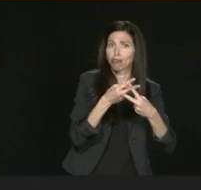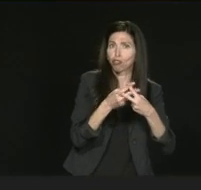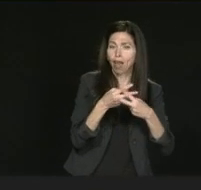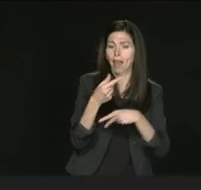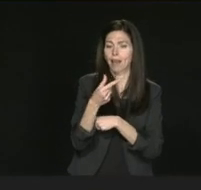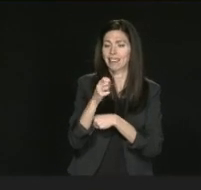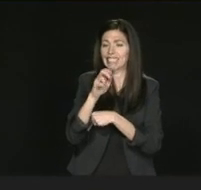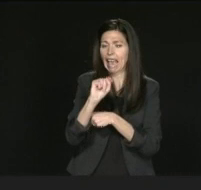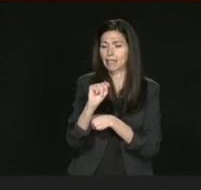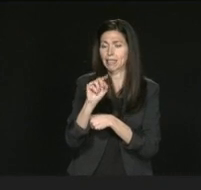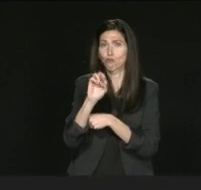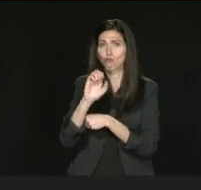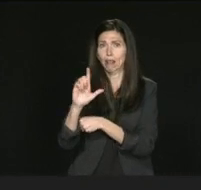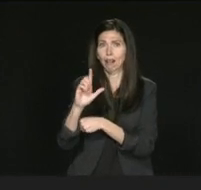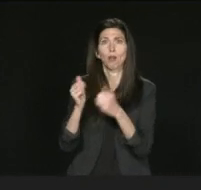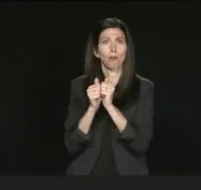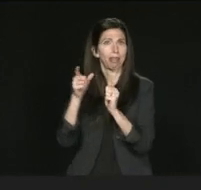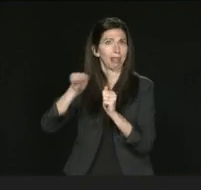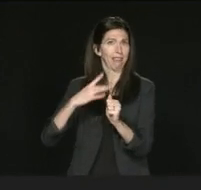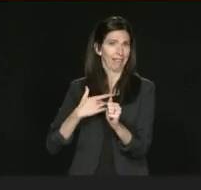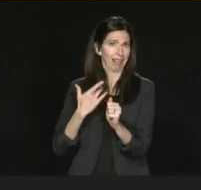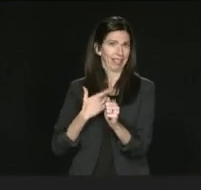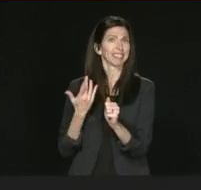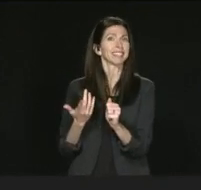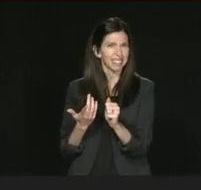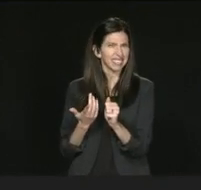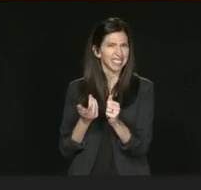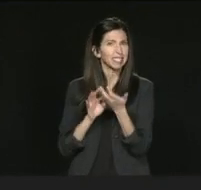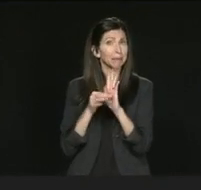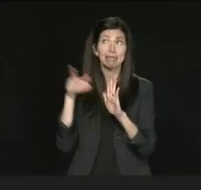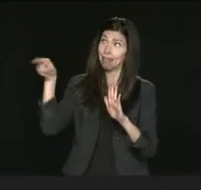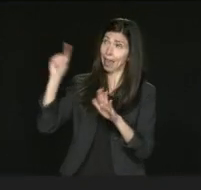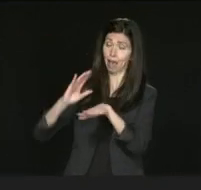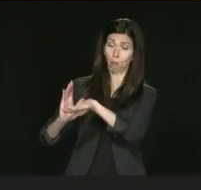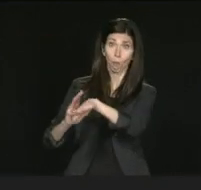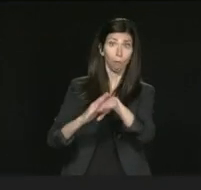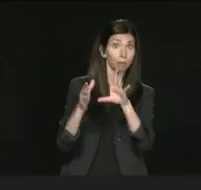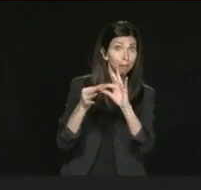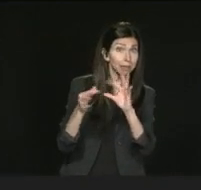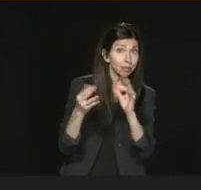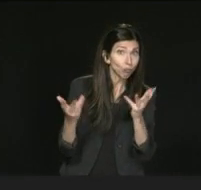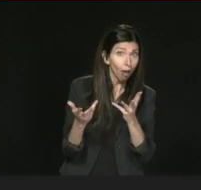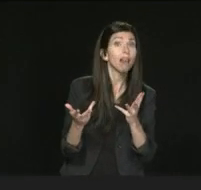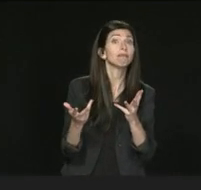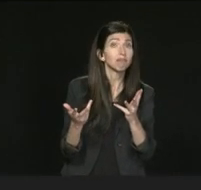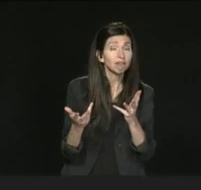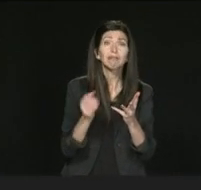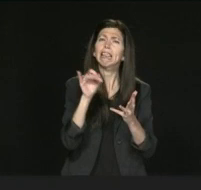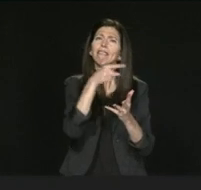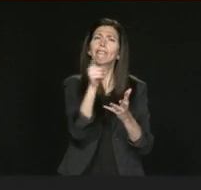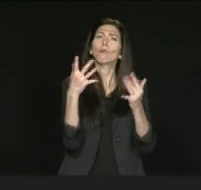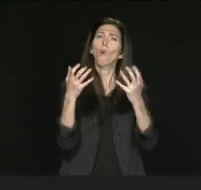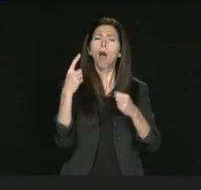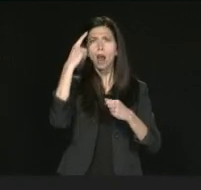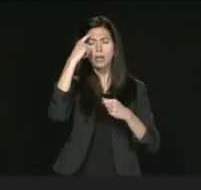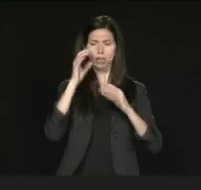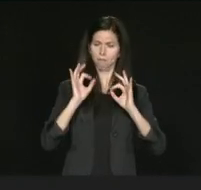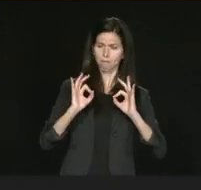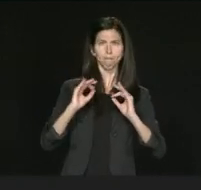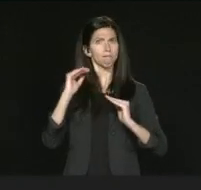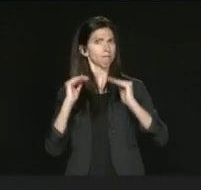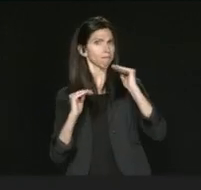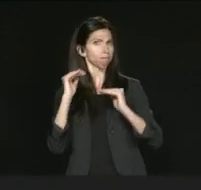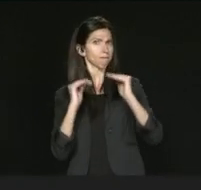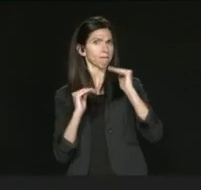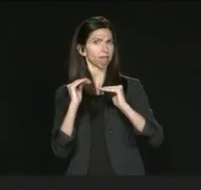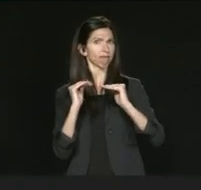These mental health experts remind us that for the sake of our mental wellness, we shouldn't bury or hide our emotions. So,